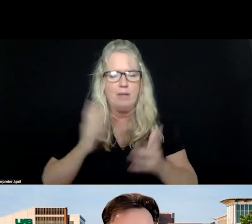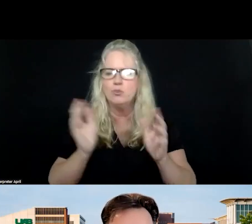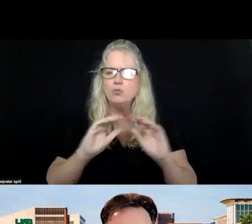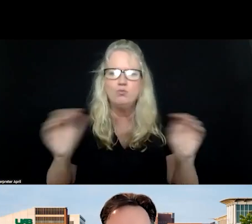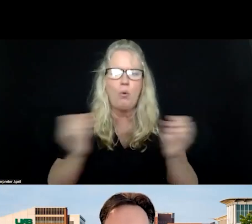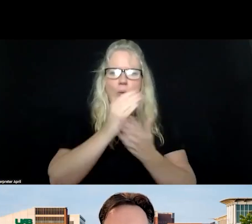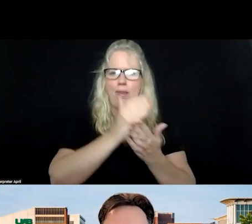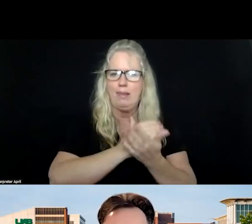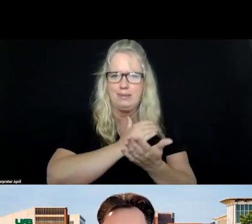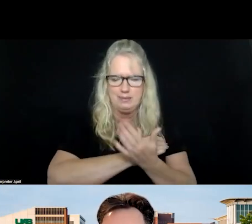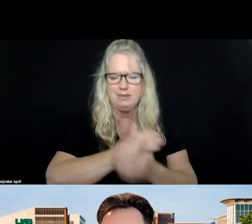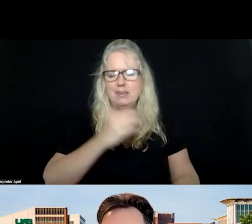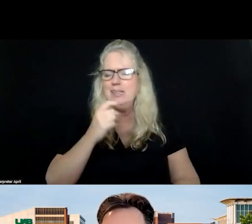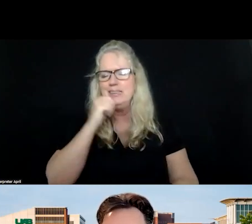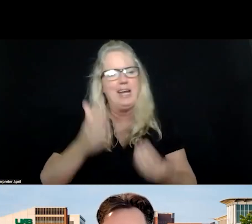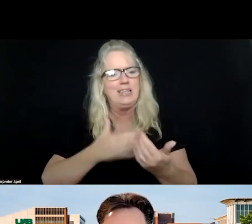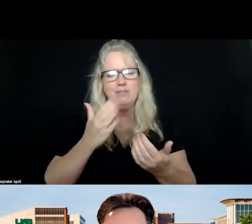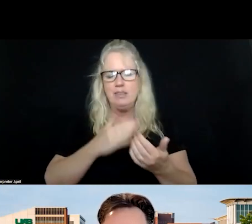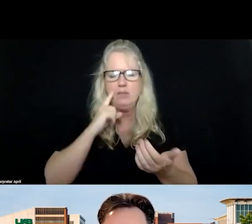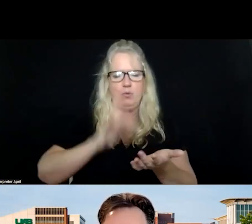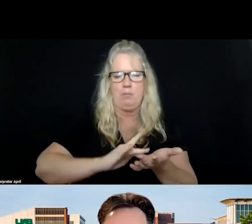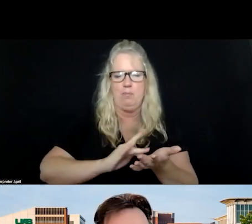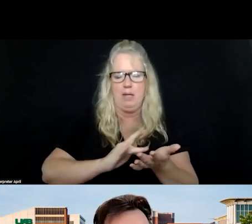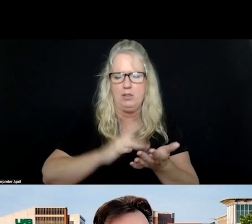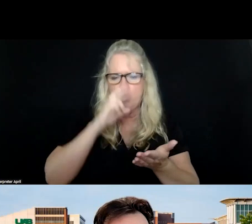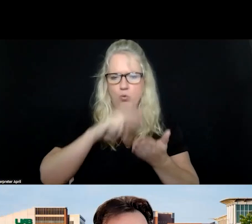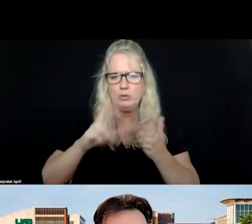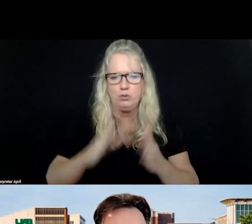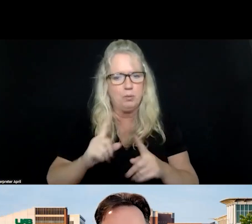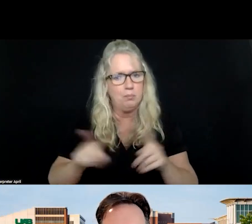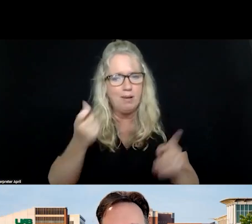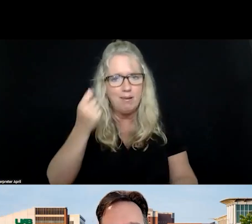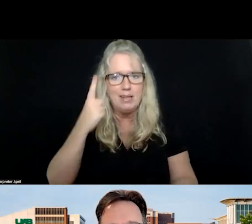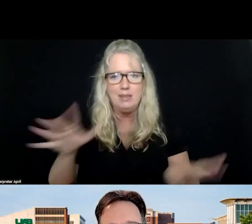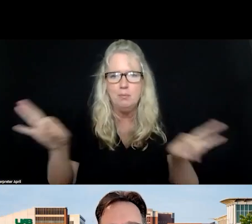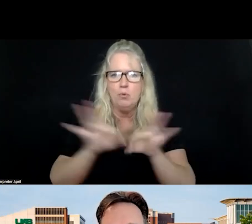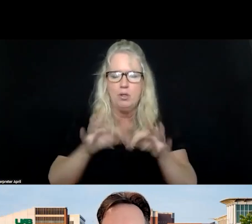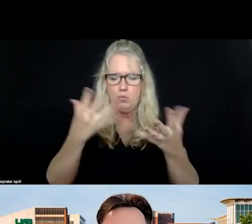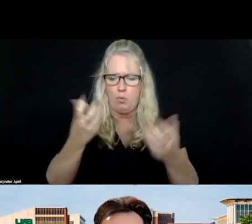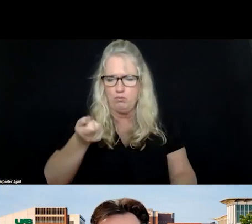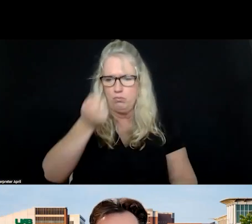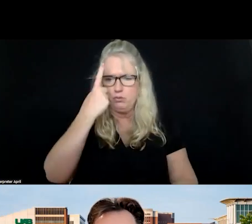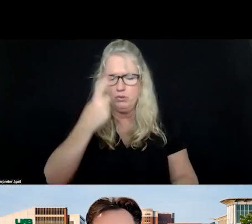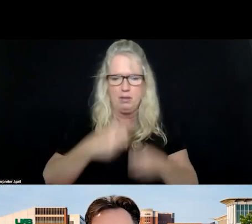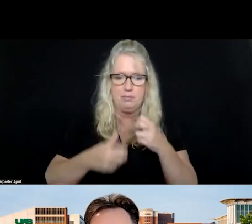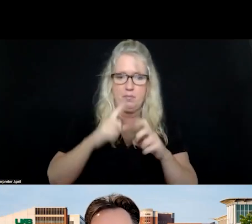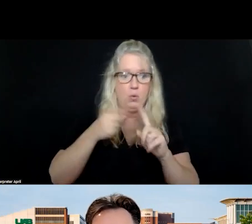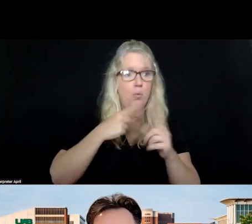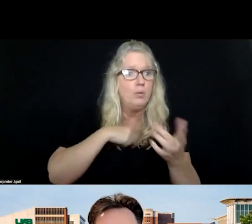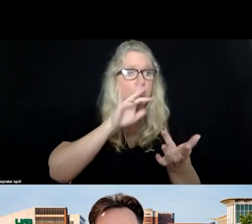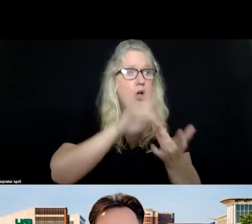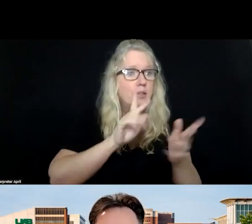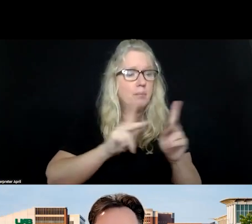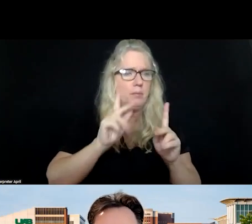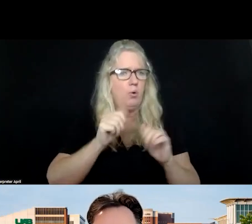So this is inconvenient for medical researchers, but very important if we want to understand the problem. Once you contact people or hear from people, how